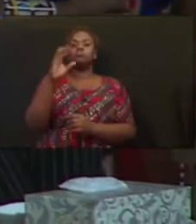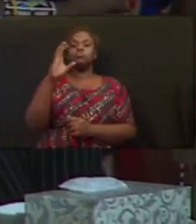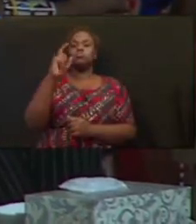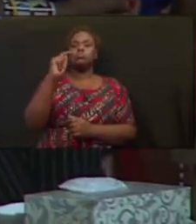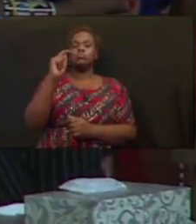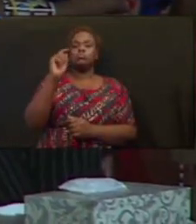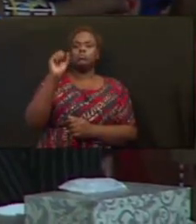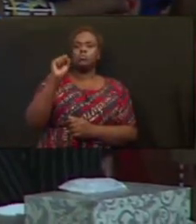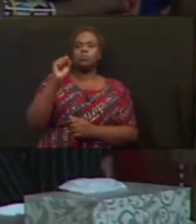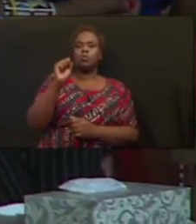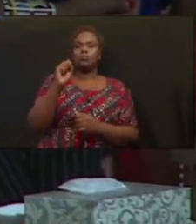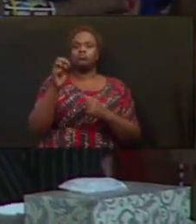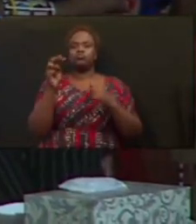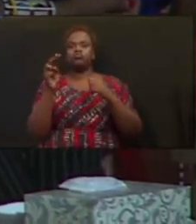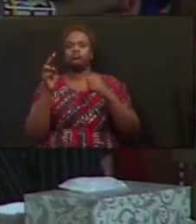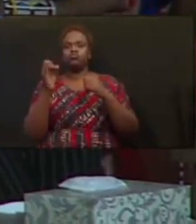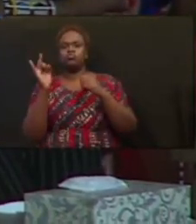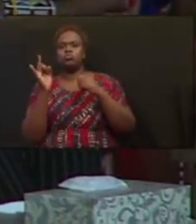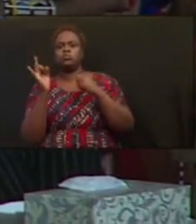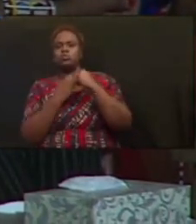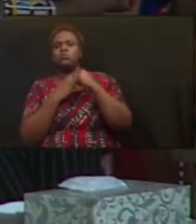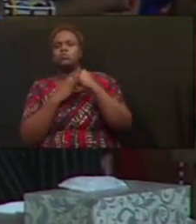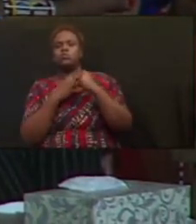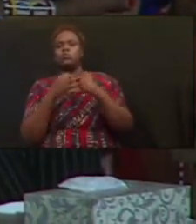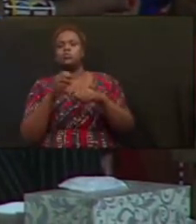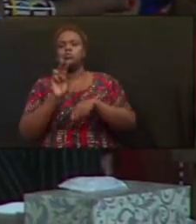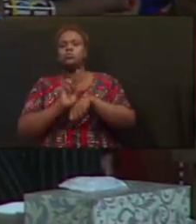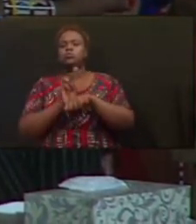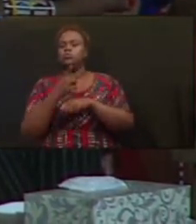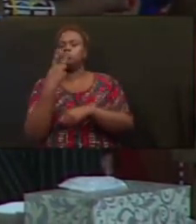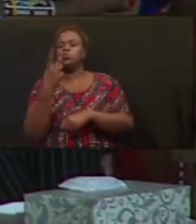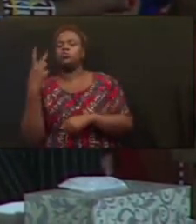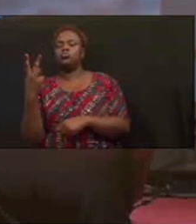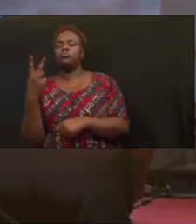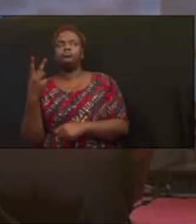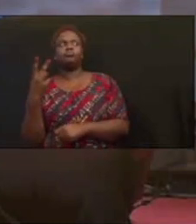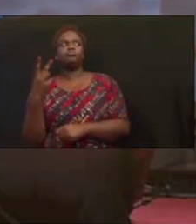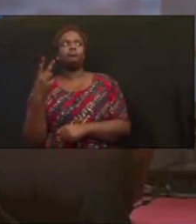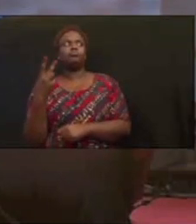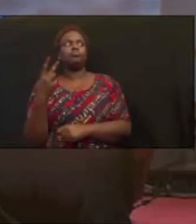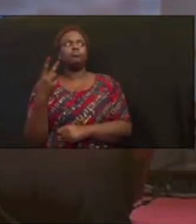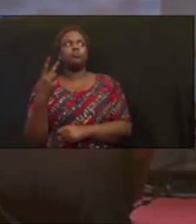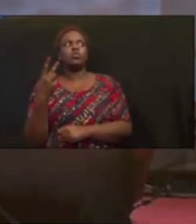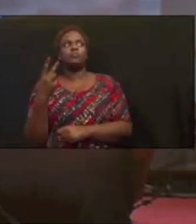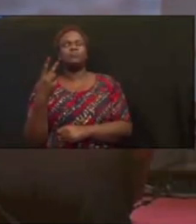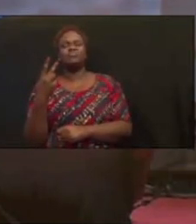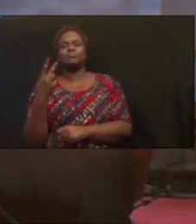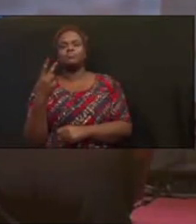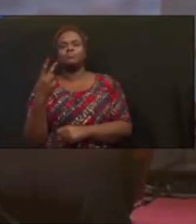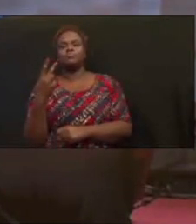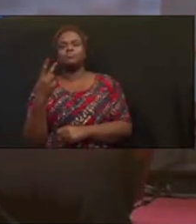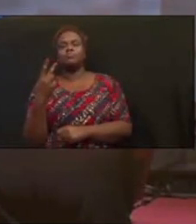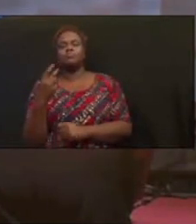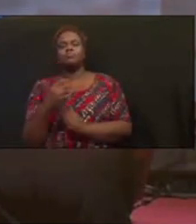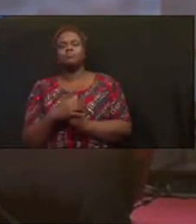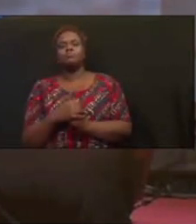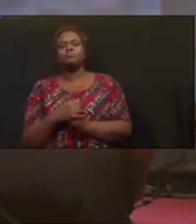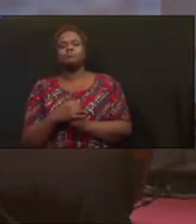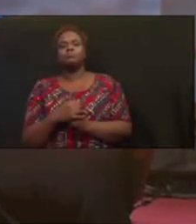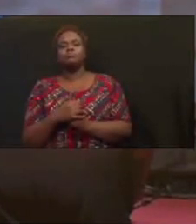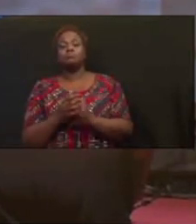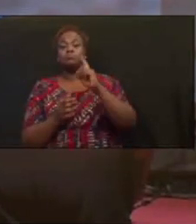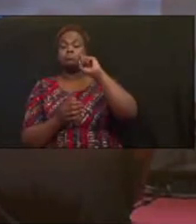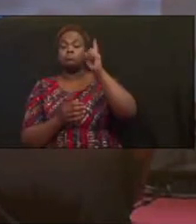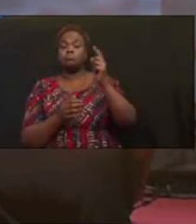22, speaking about Moses. I hope I'm not wasting your time. Give us Acts 7:22, please,